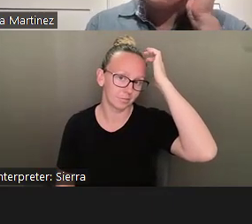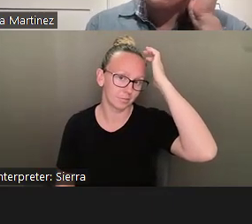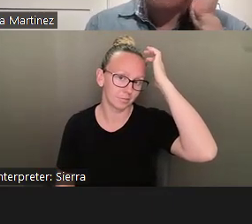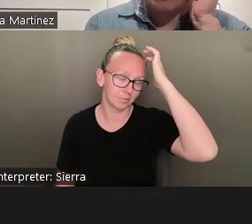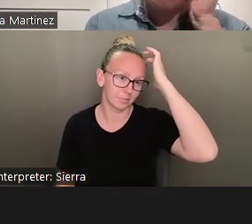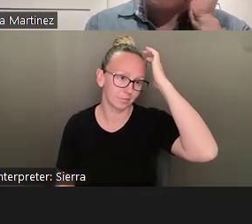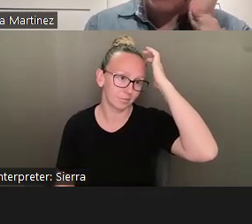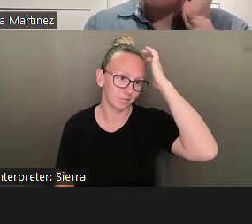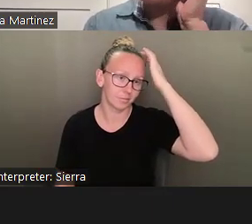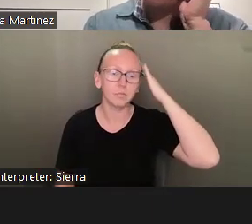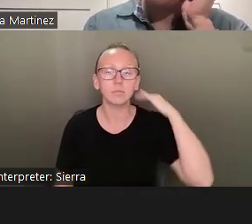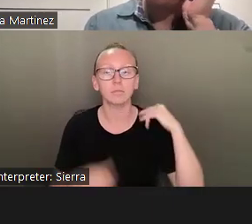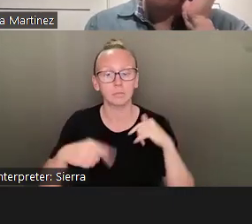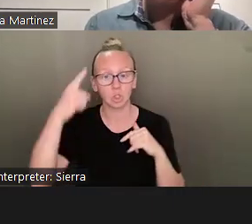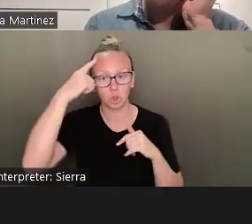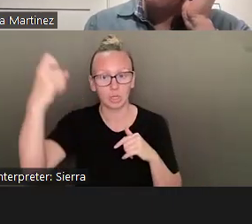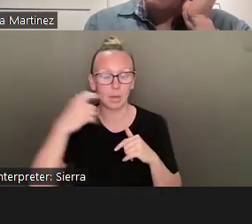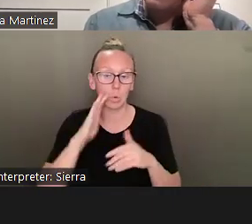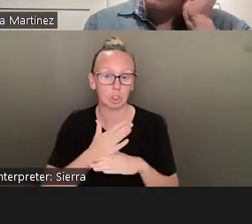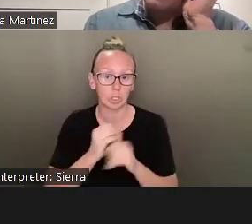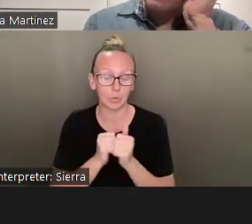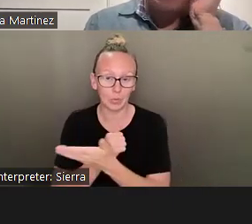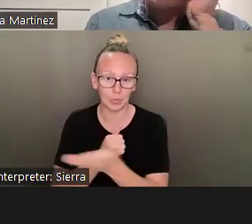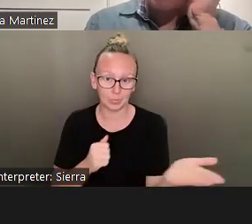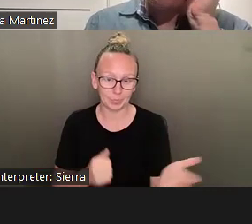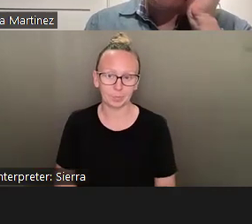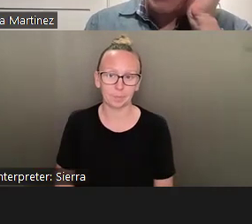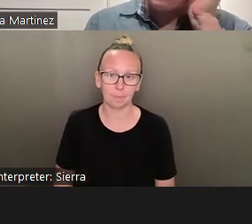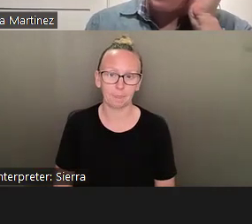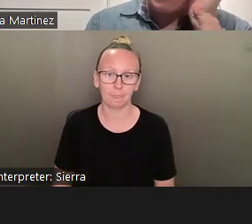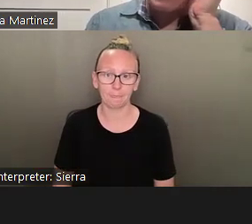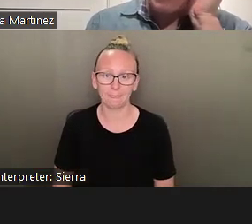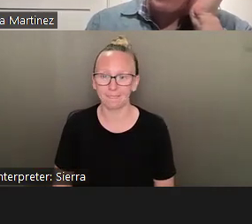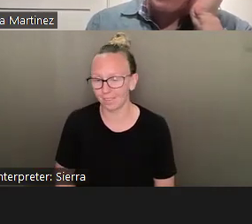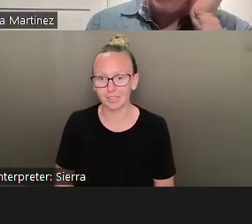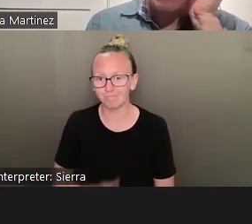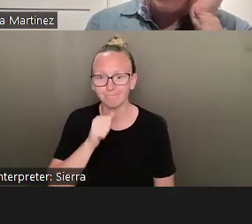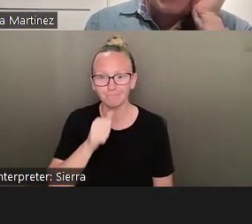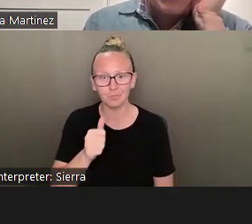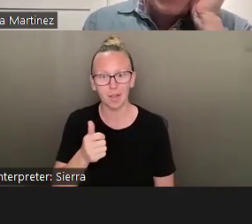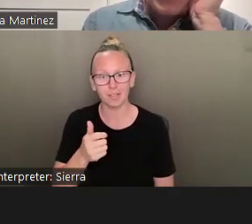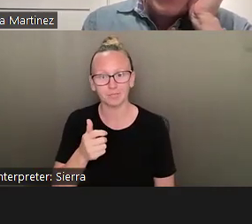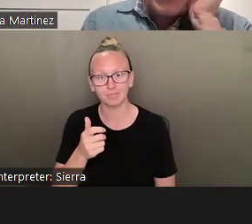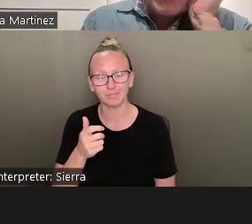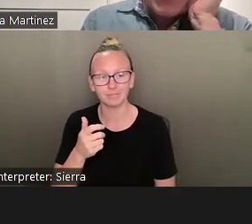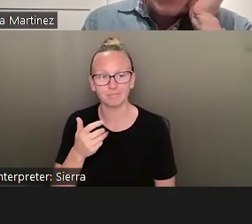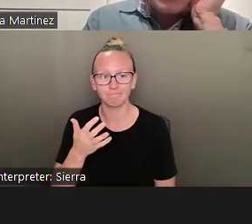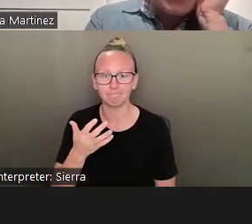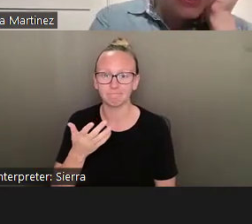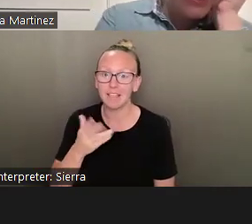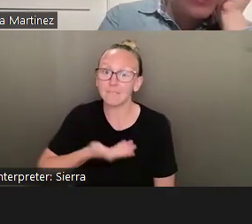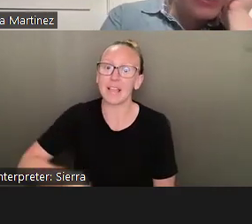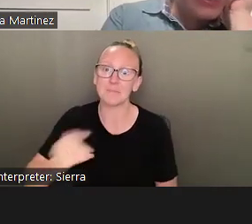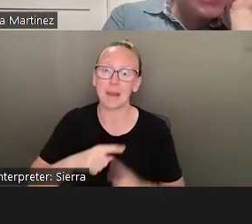So this is a dream that I'm going to share with you all, out of turn, as they say.